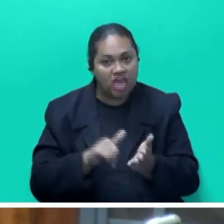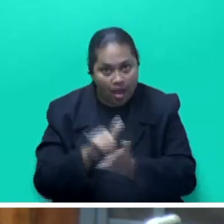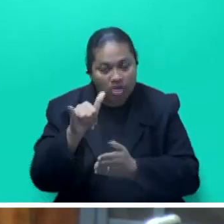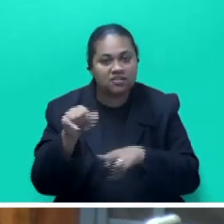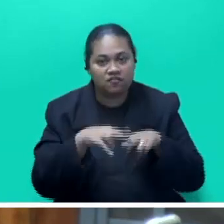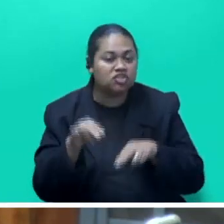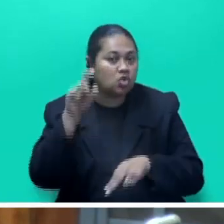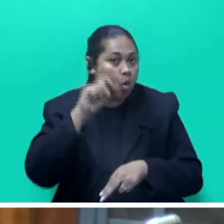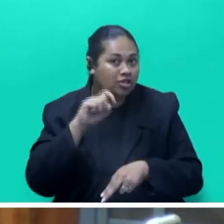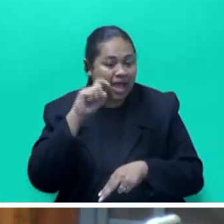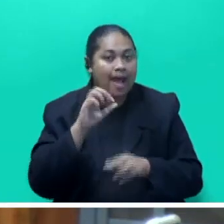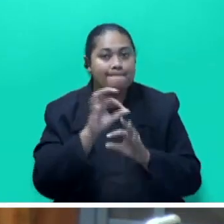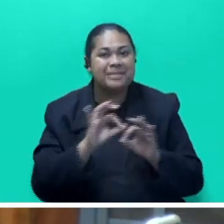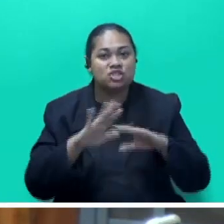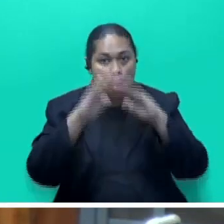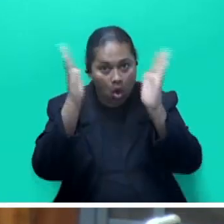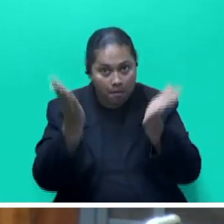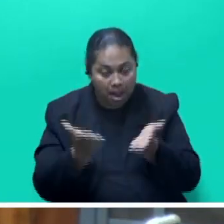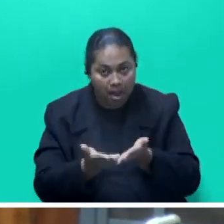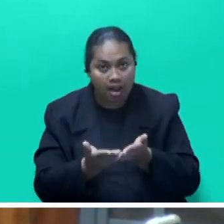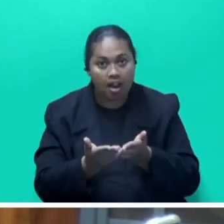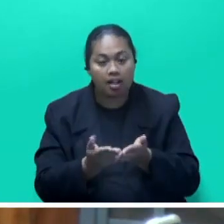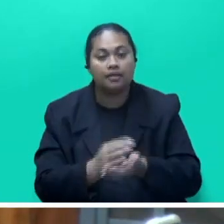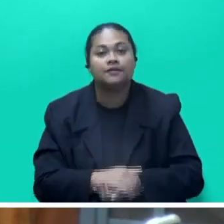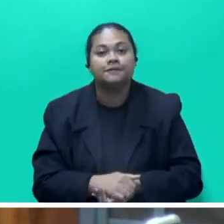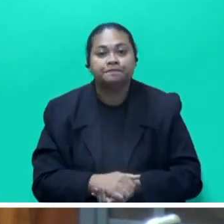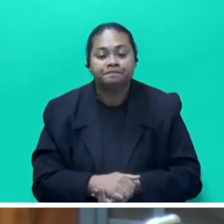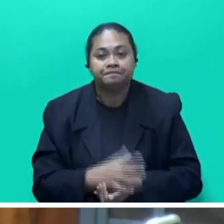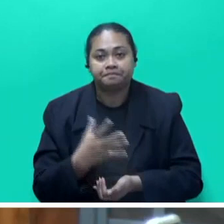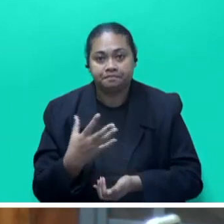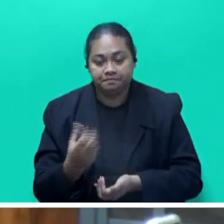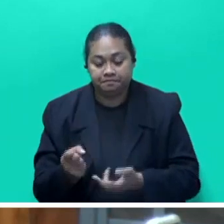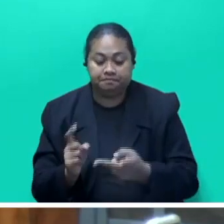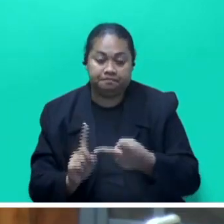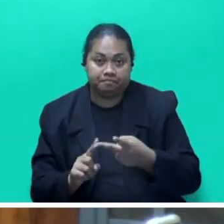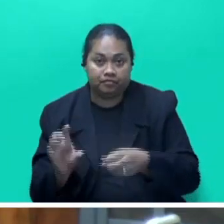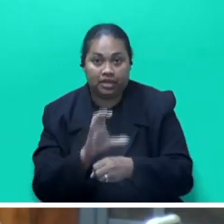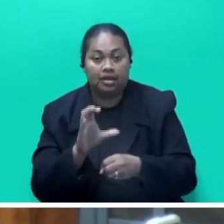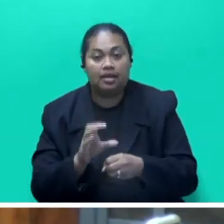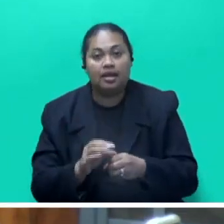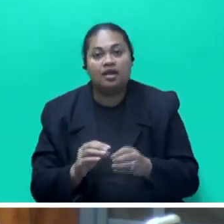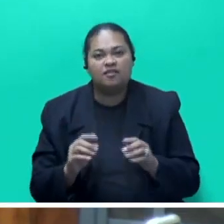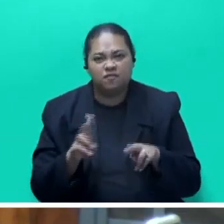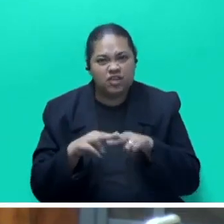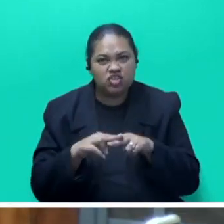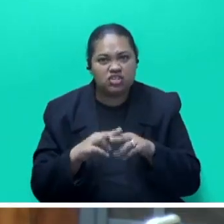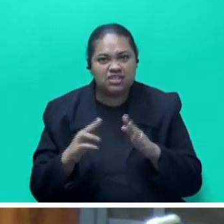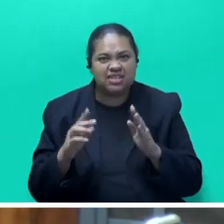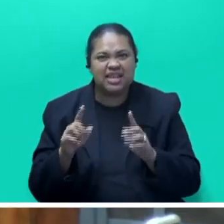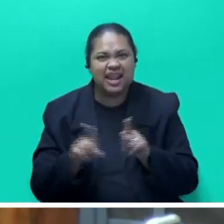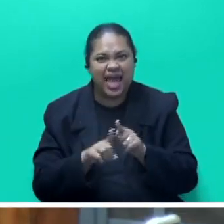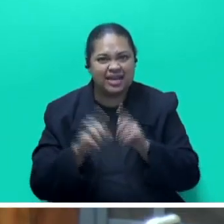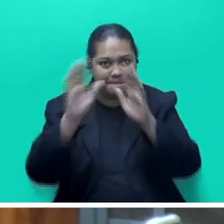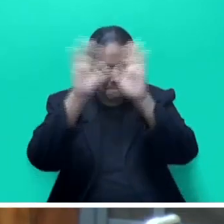Water, Police Global, 4 Gen Steel Foam Proprietary Limited, Fiji Pine Group of Companies, Food Processor